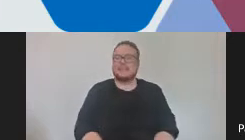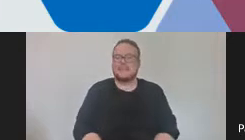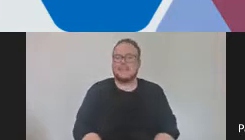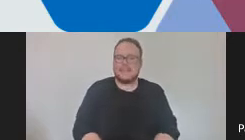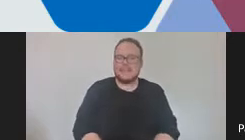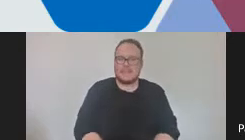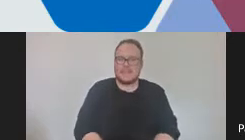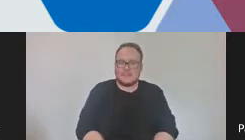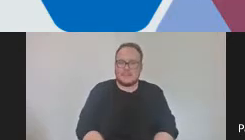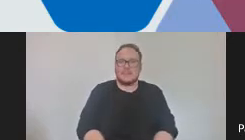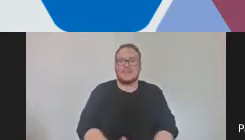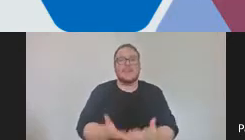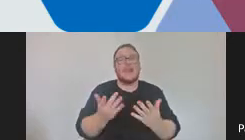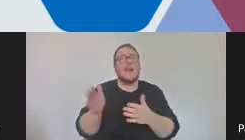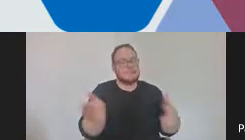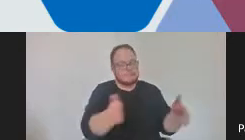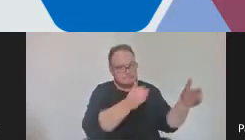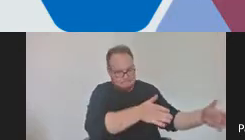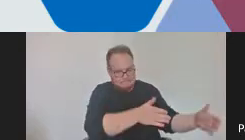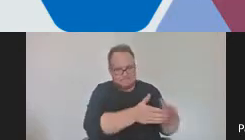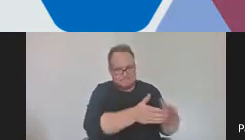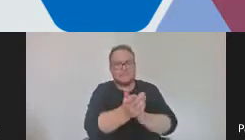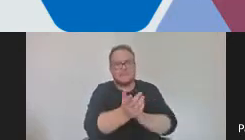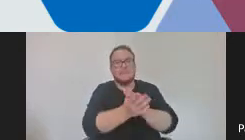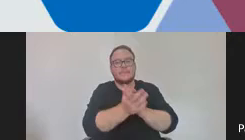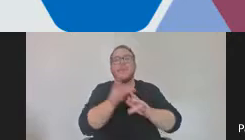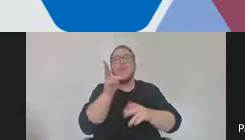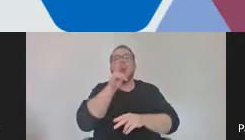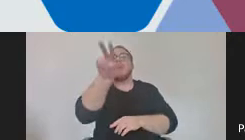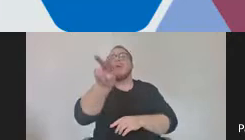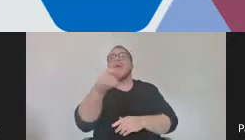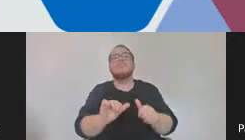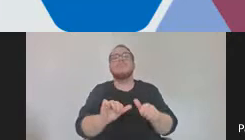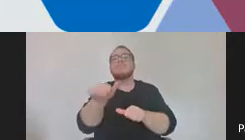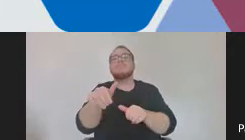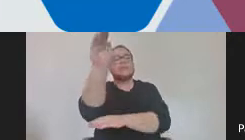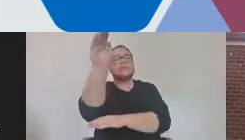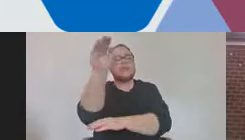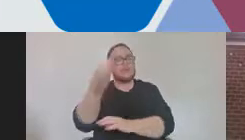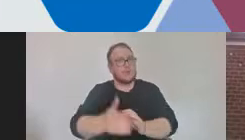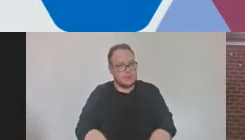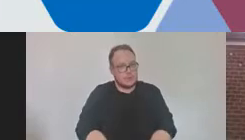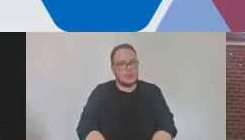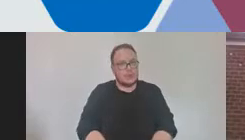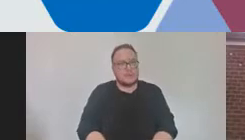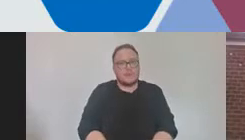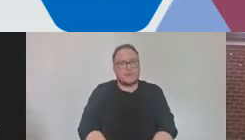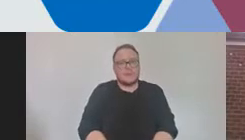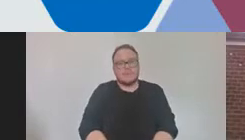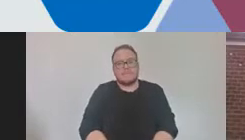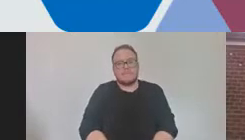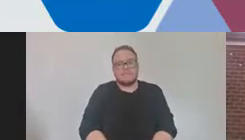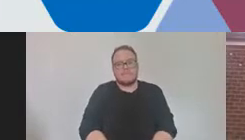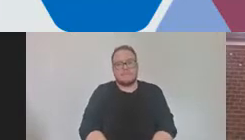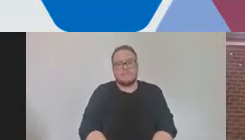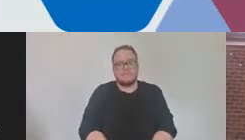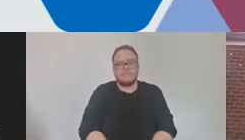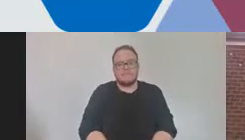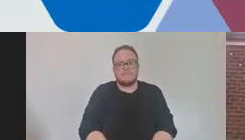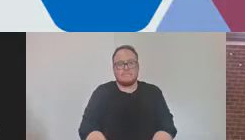move on, we're going to spend some time sort of looking forward and look towards as we move